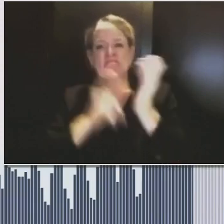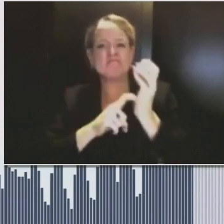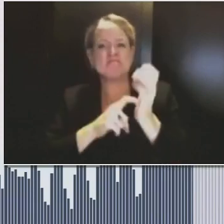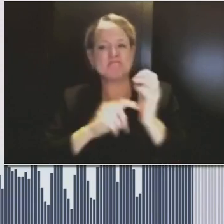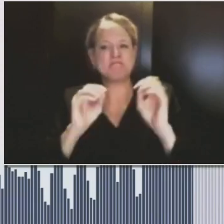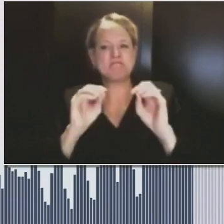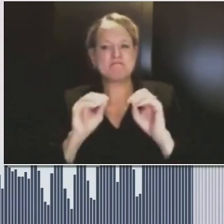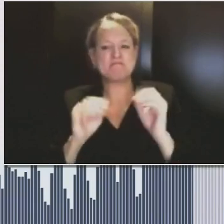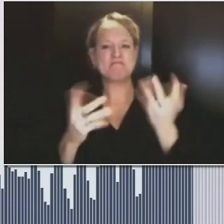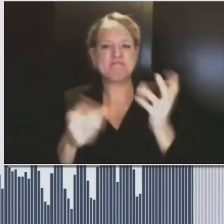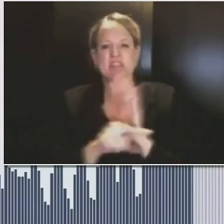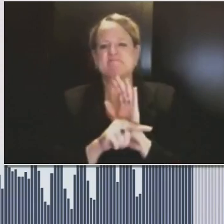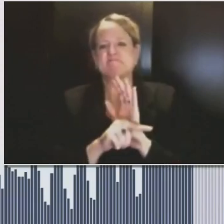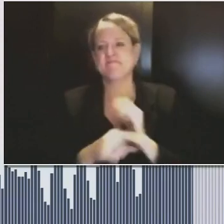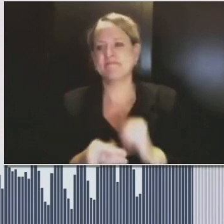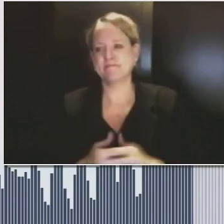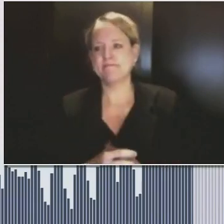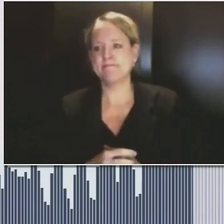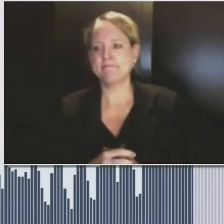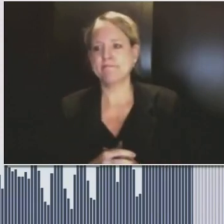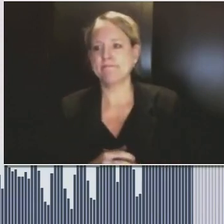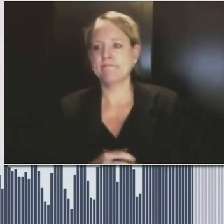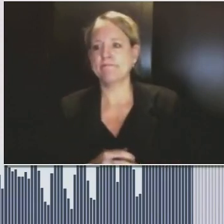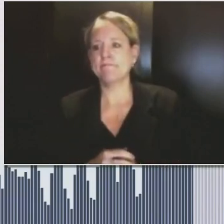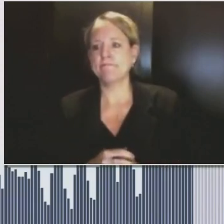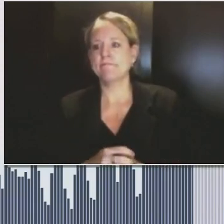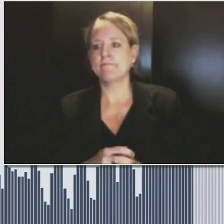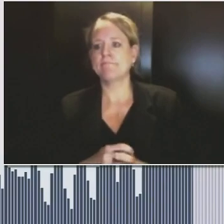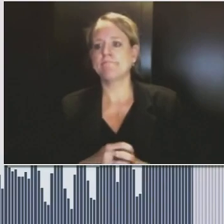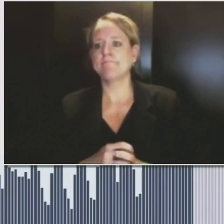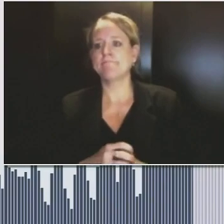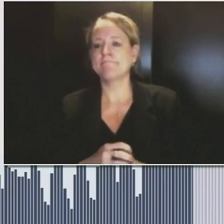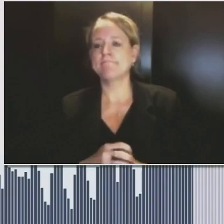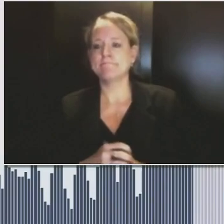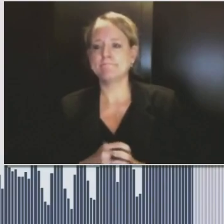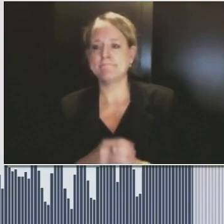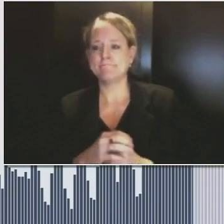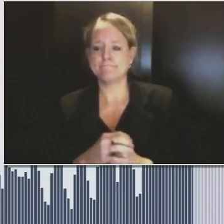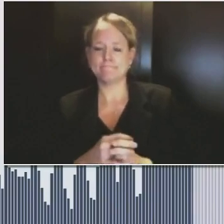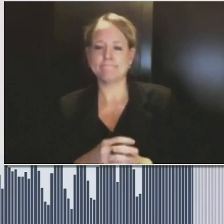Let's go to Stephanie Hoff from WisPolitics. Stephanie.